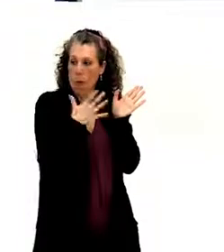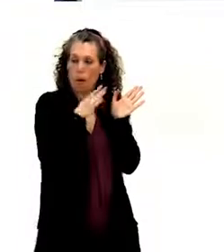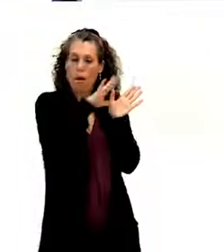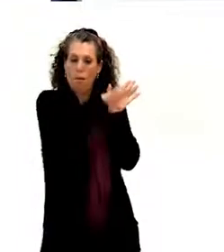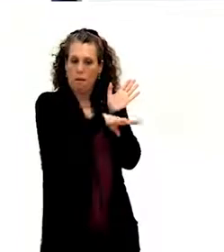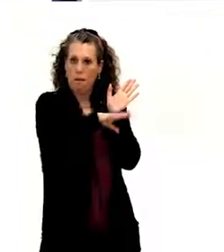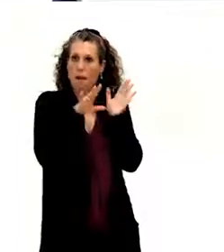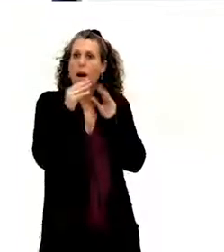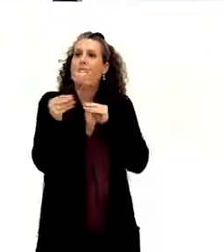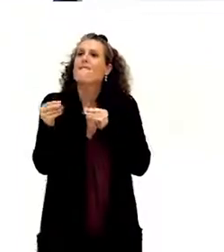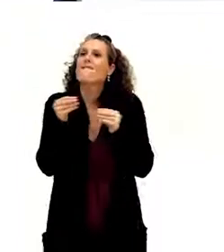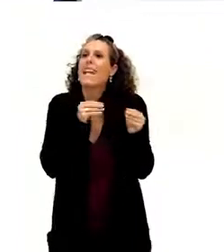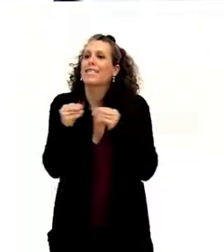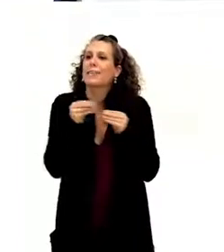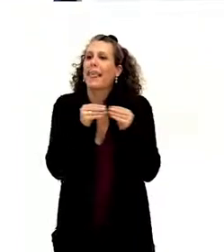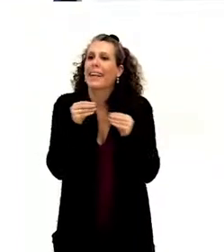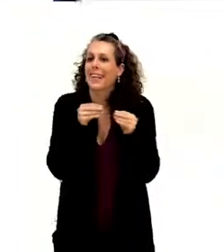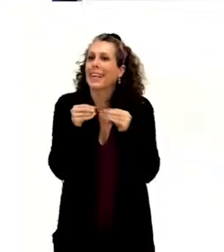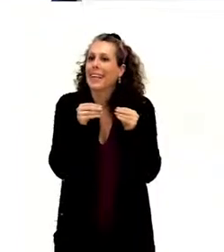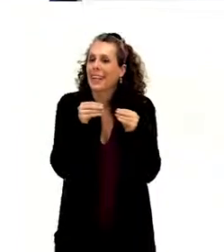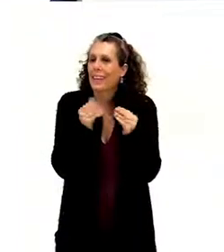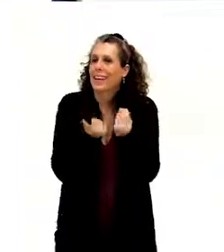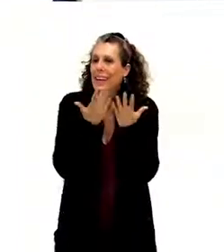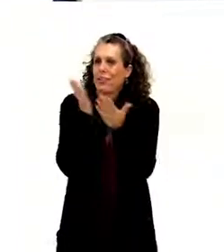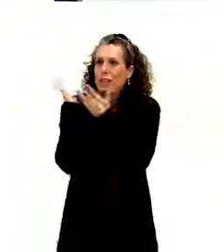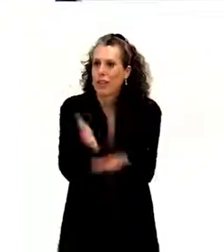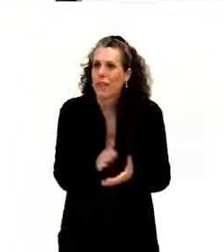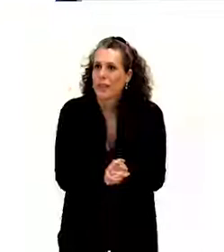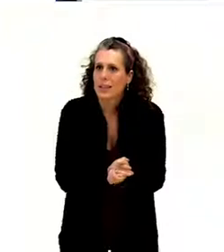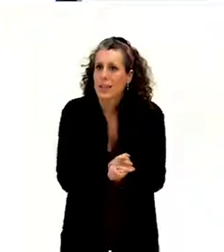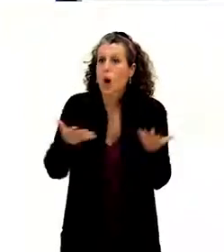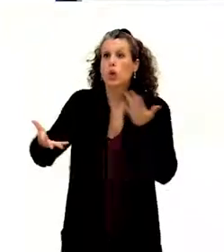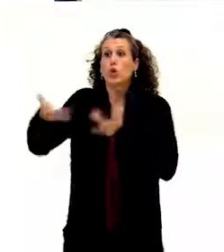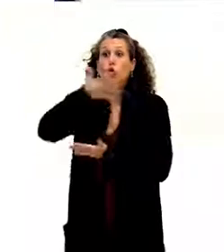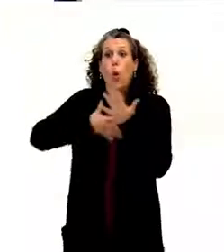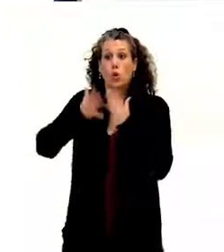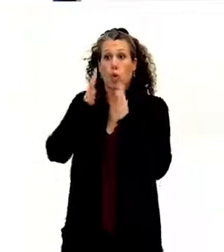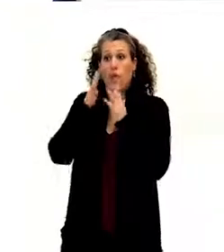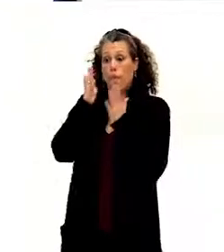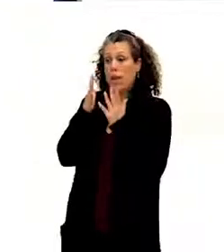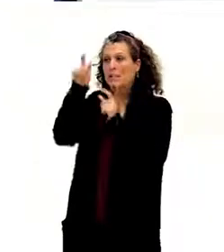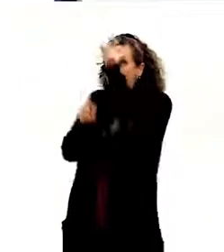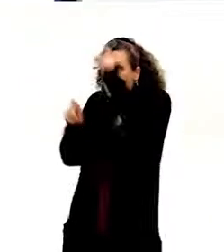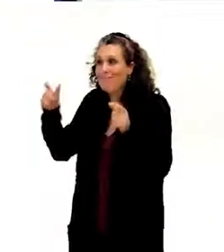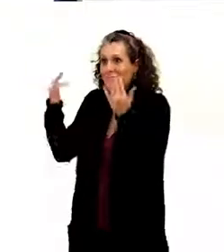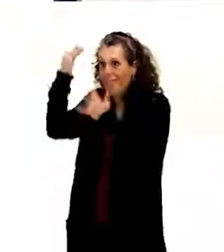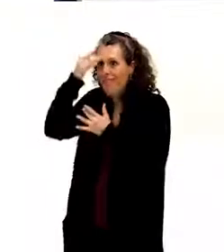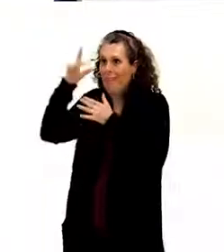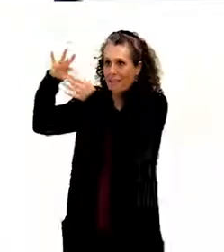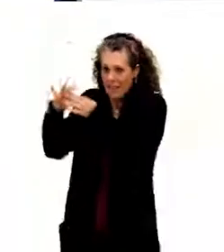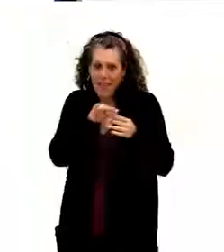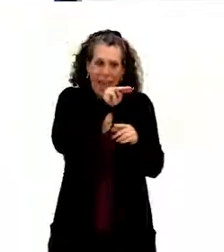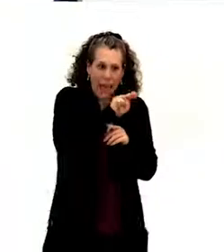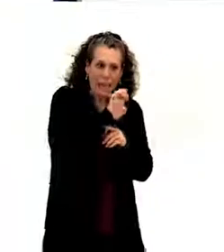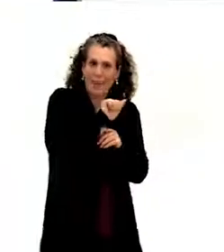delivering accessible public services. The social consideration that is allowed specifically under MEET